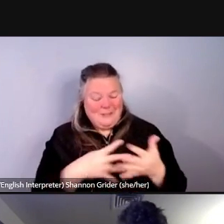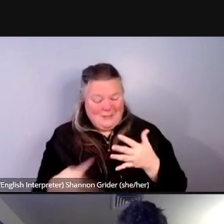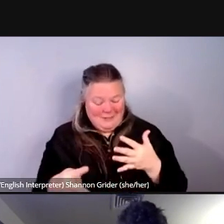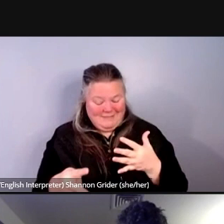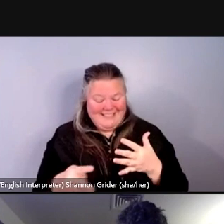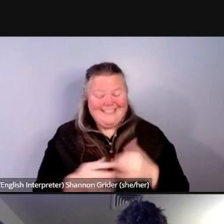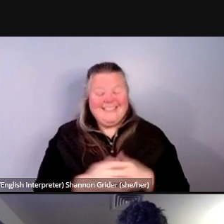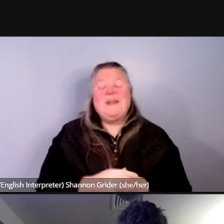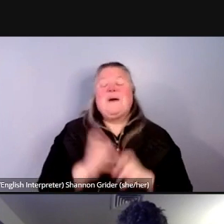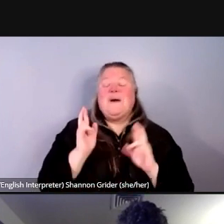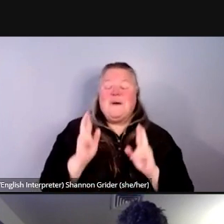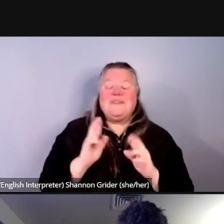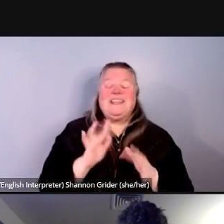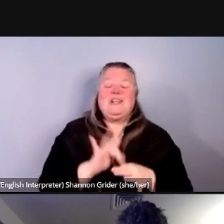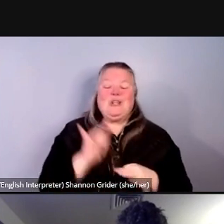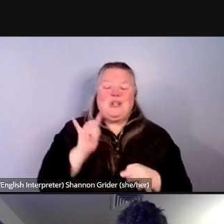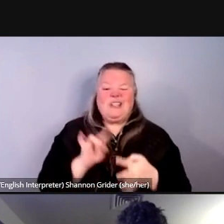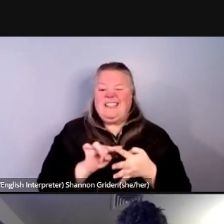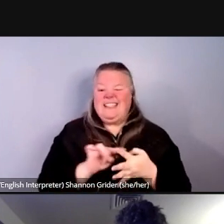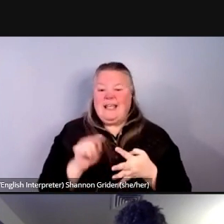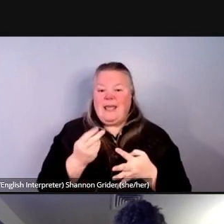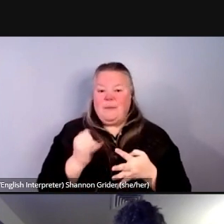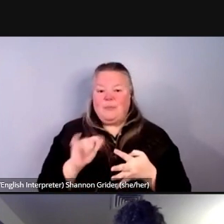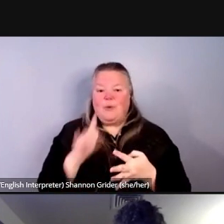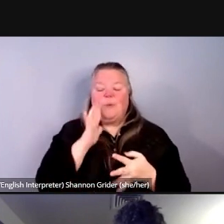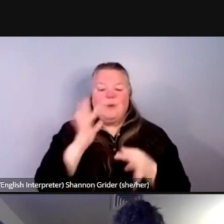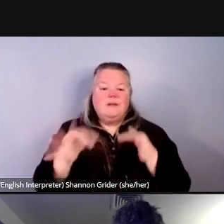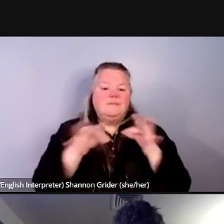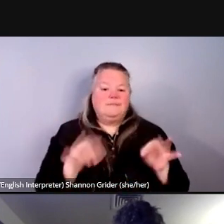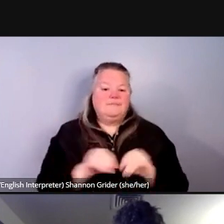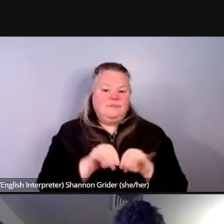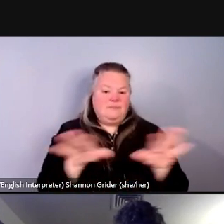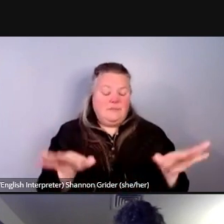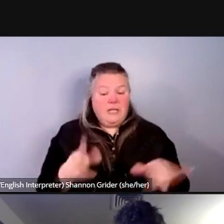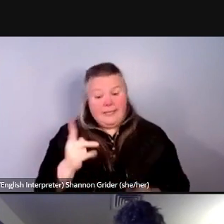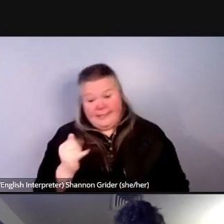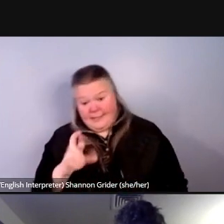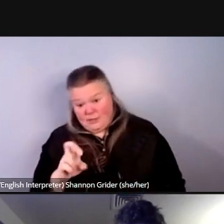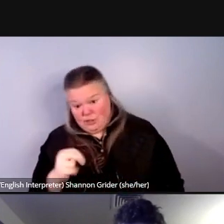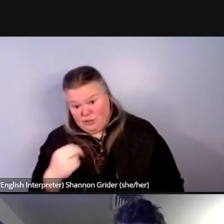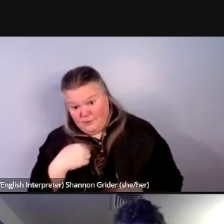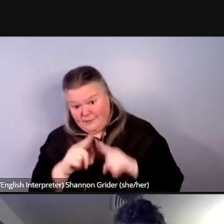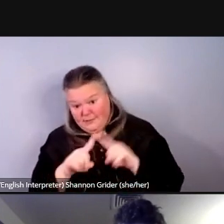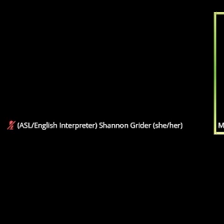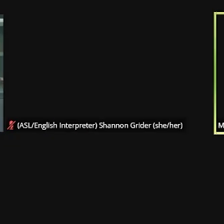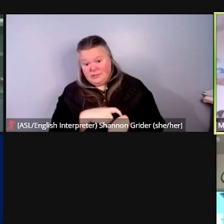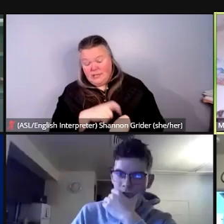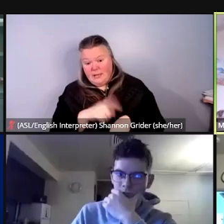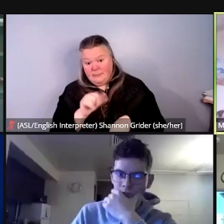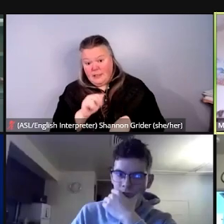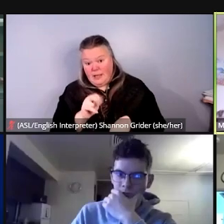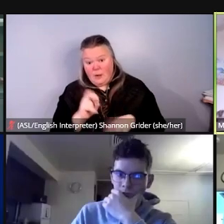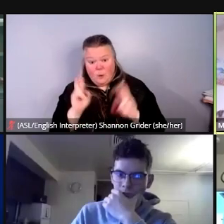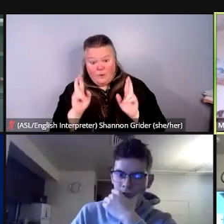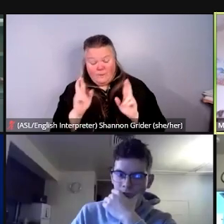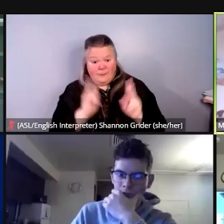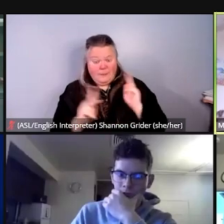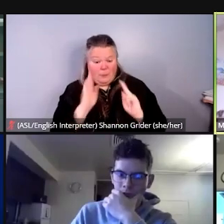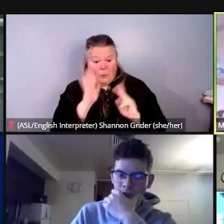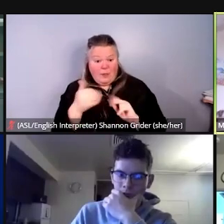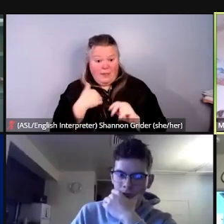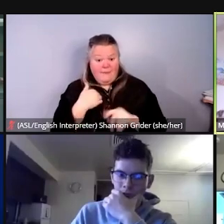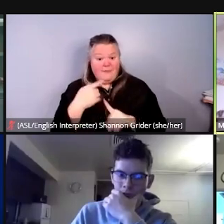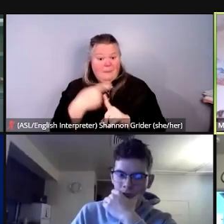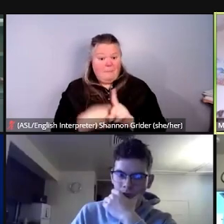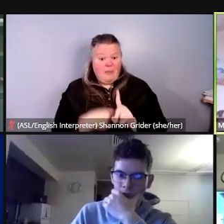hope early April we would be able to have the descriptions out. So Karen, I don't know if you have a different timeline, but so that people will have the month of April to sort